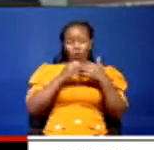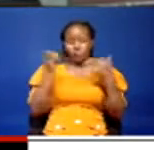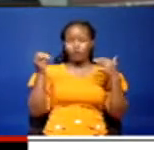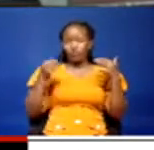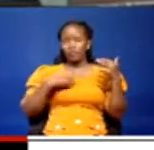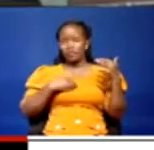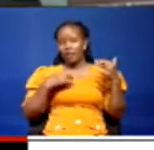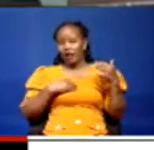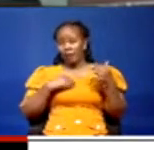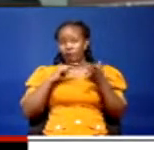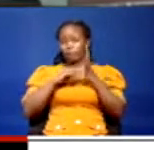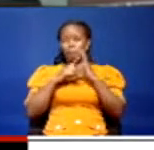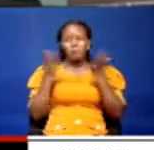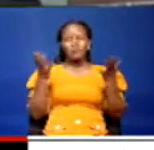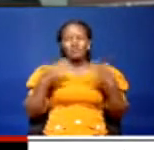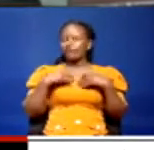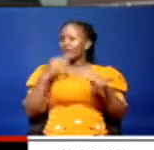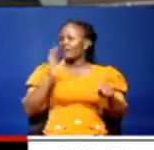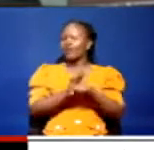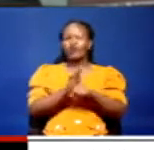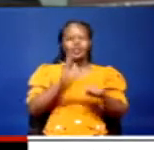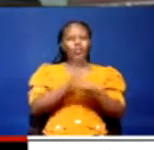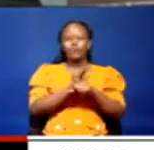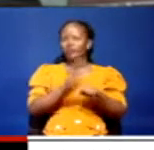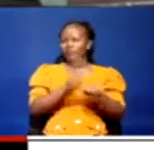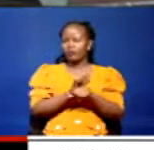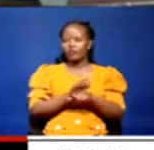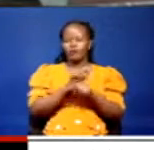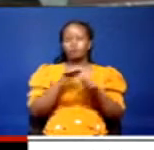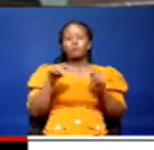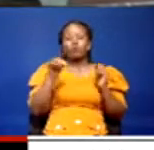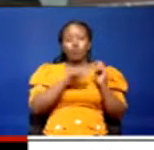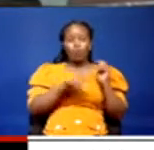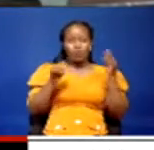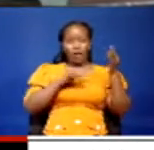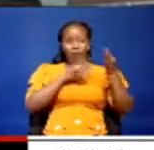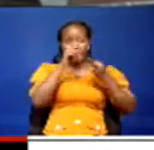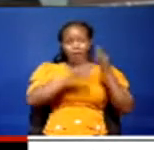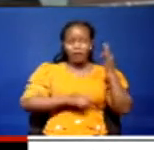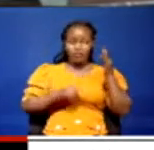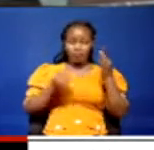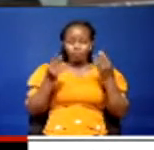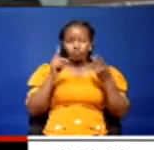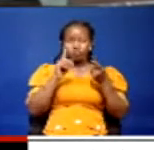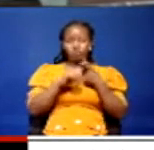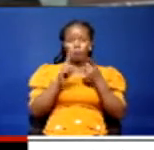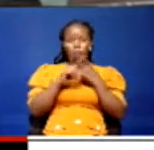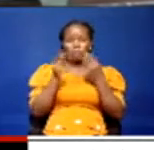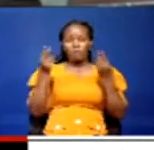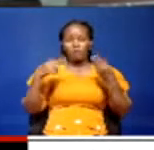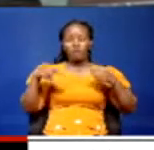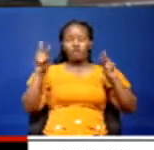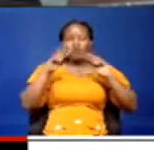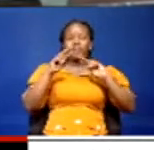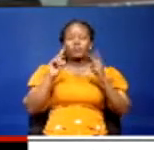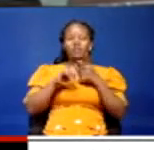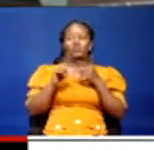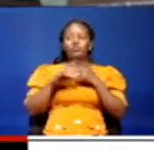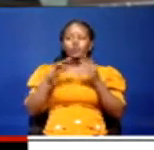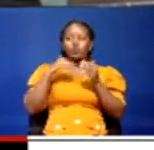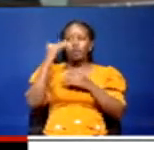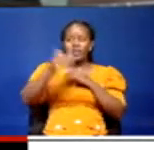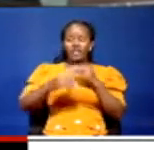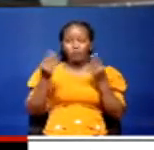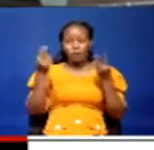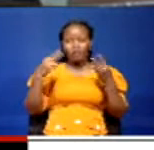So there is a lot Maendeleo is going to be dealing with. So our three is values, and the next one is going to be values, and